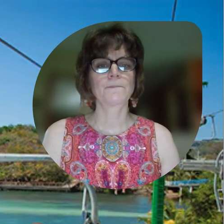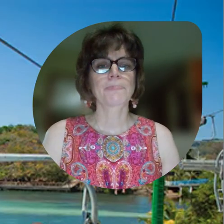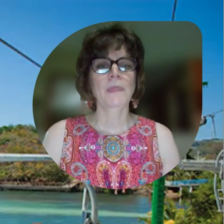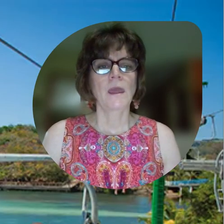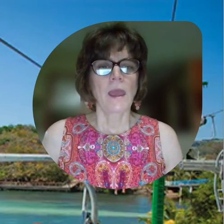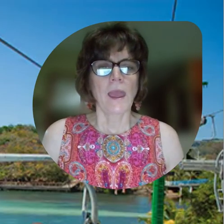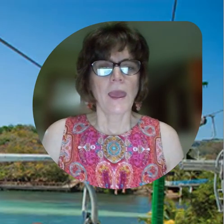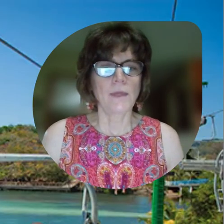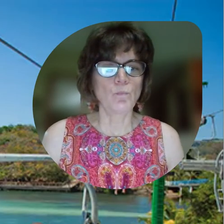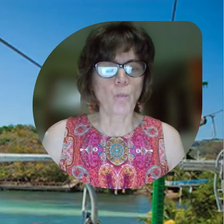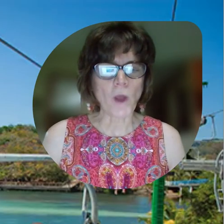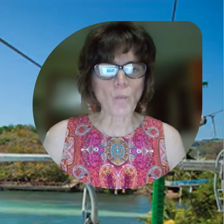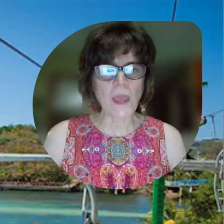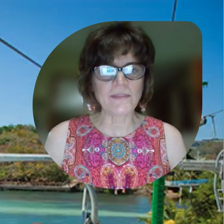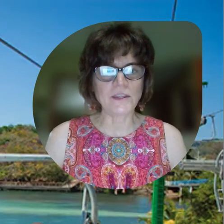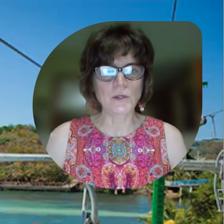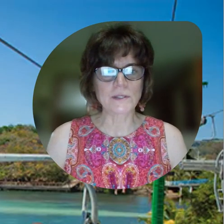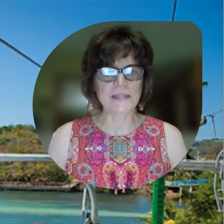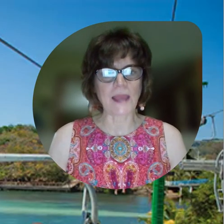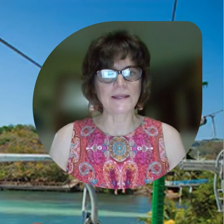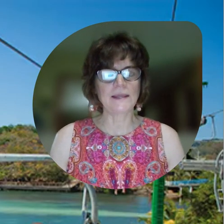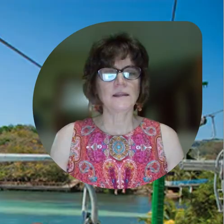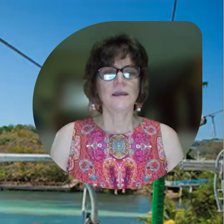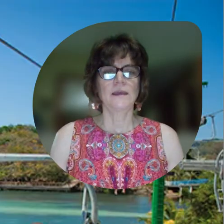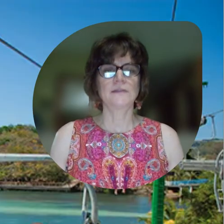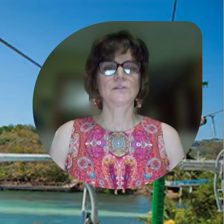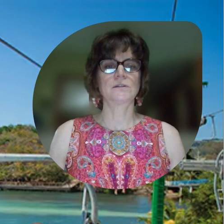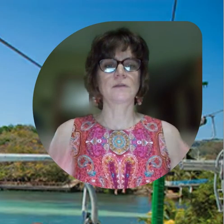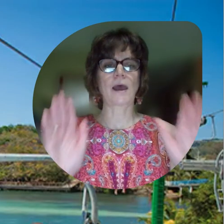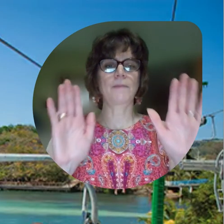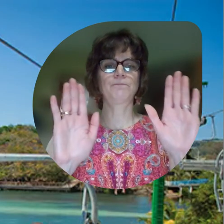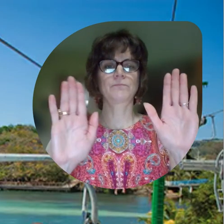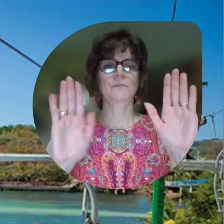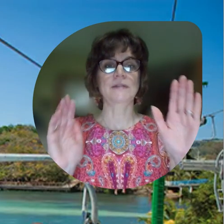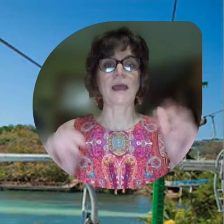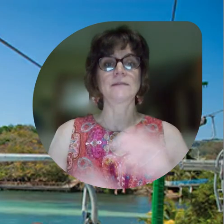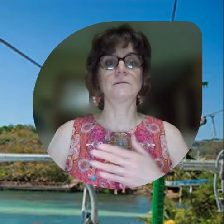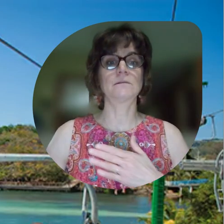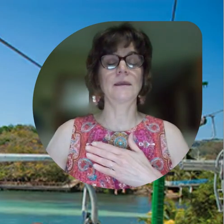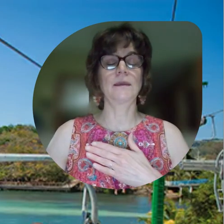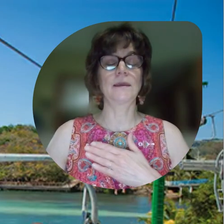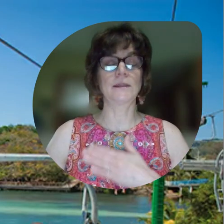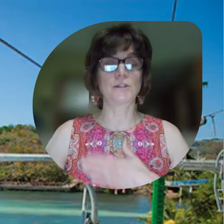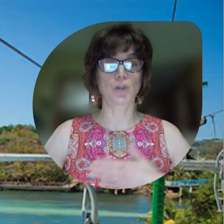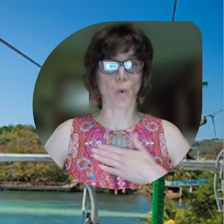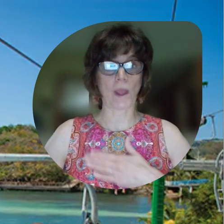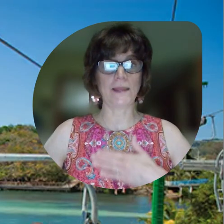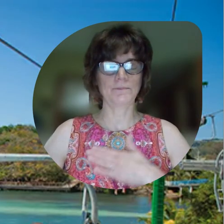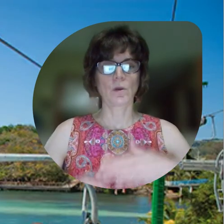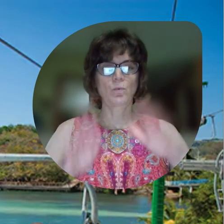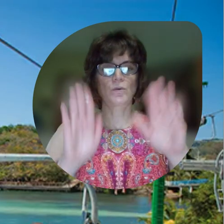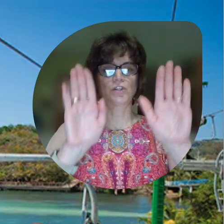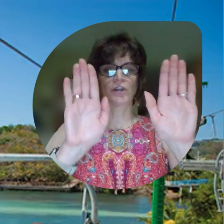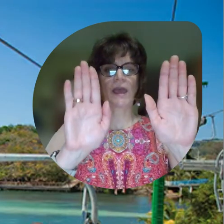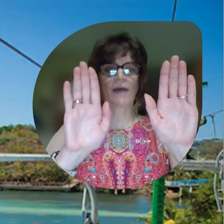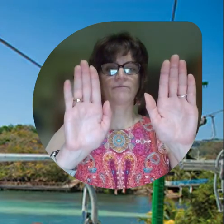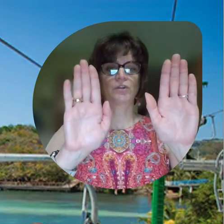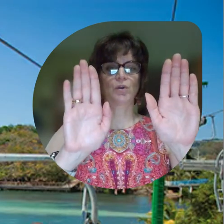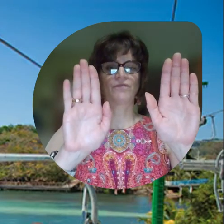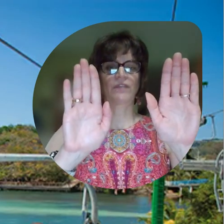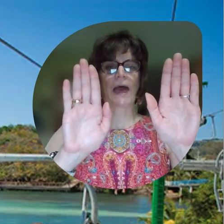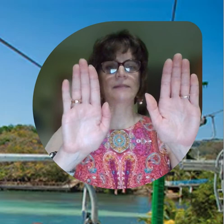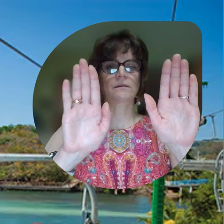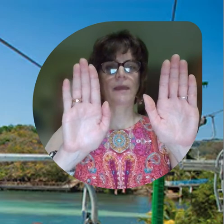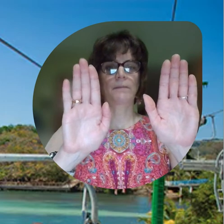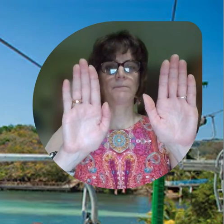Excursion. And one way that you can sign it is to sign enjoy, which you're going to have